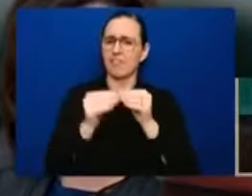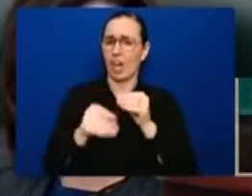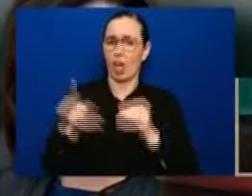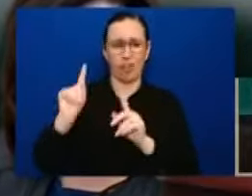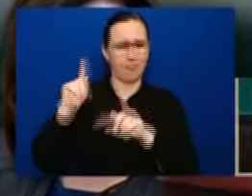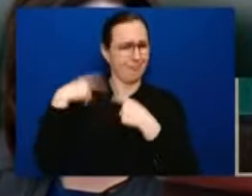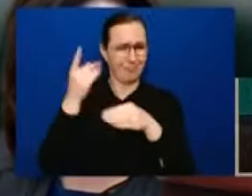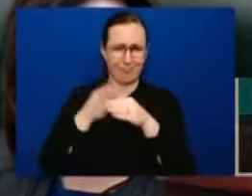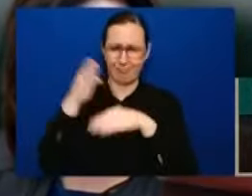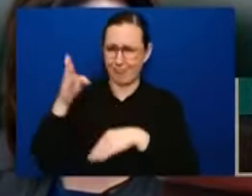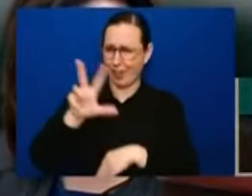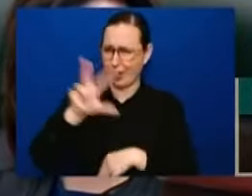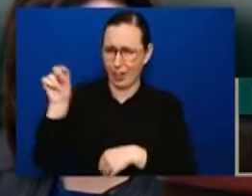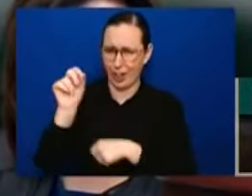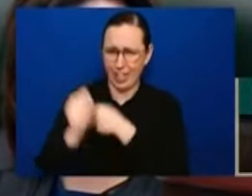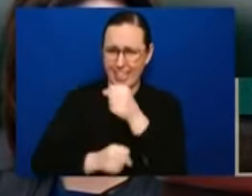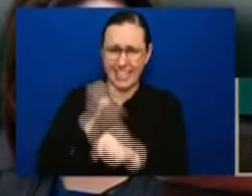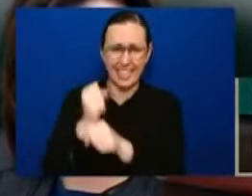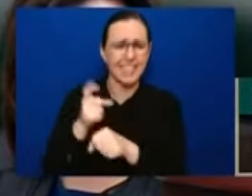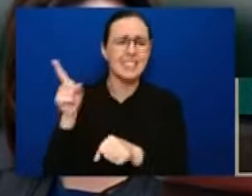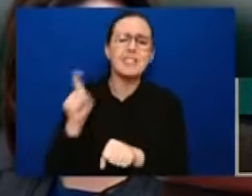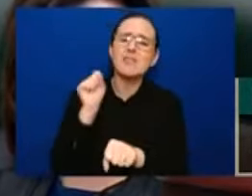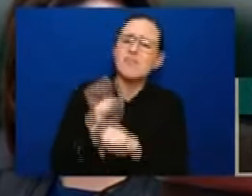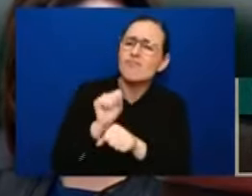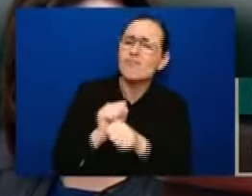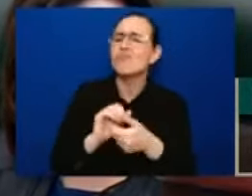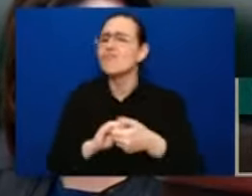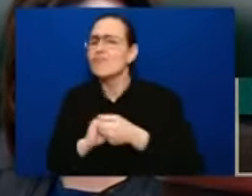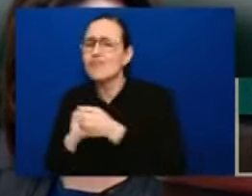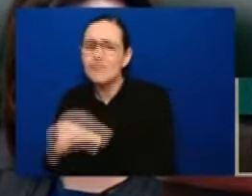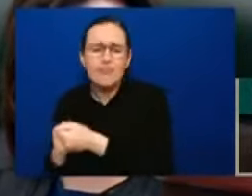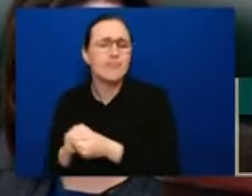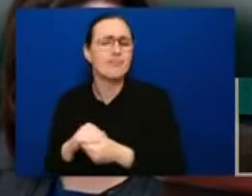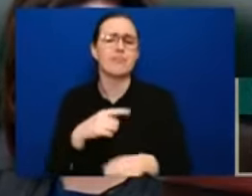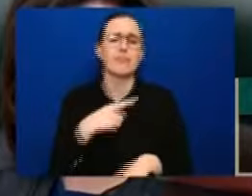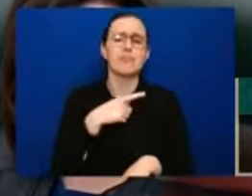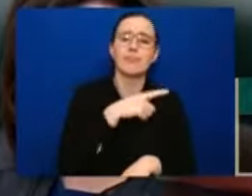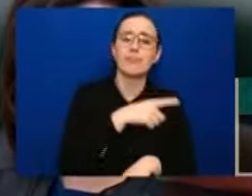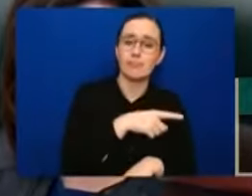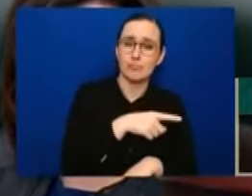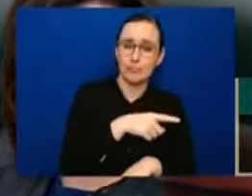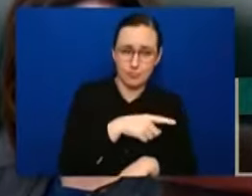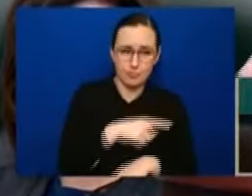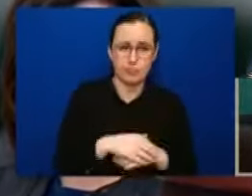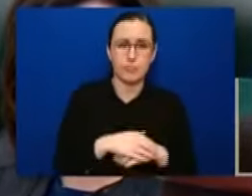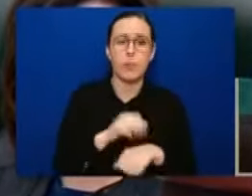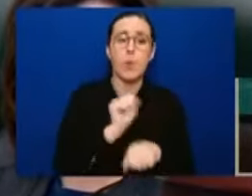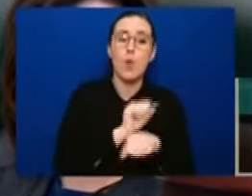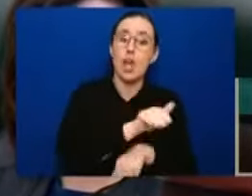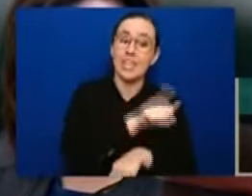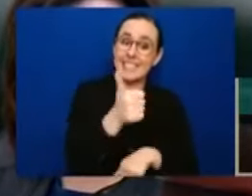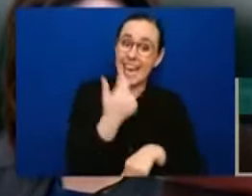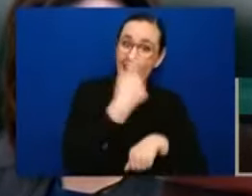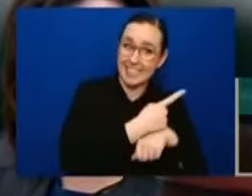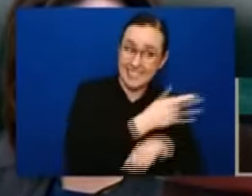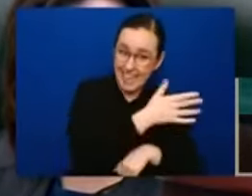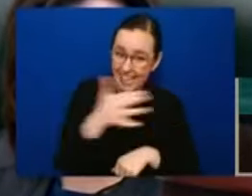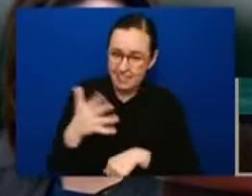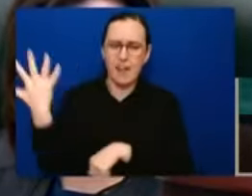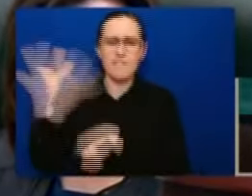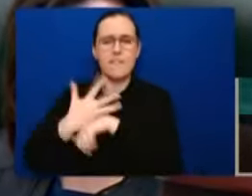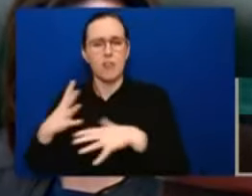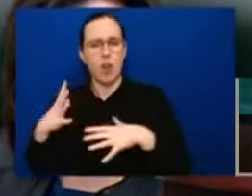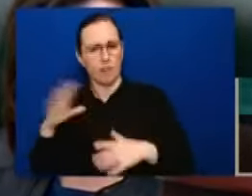of 10 days on and 5 off. In early 2020, he, along with many others, lost his job due to the economic